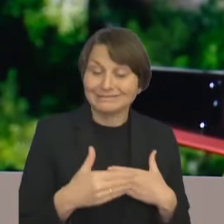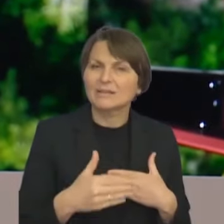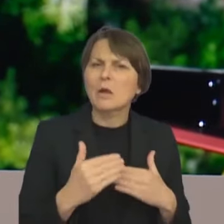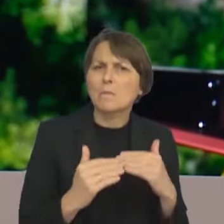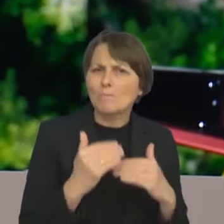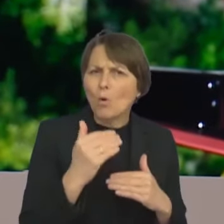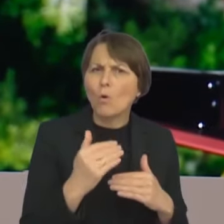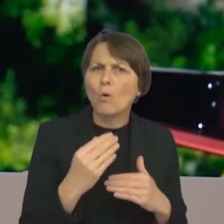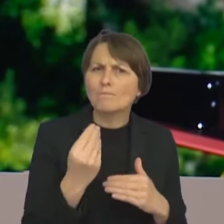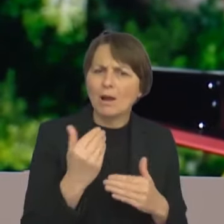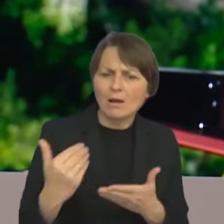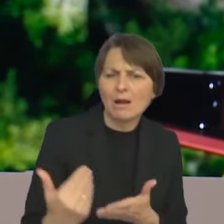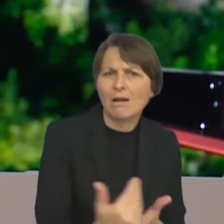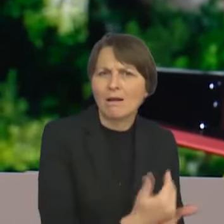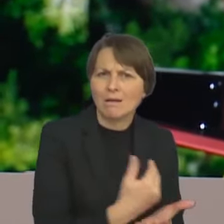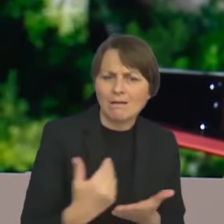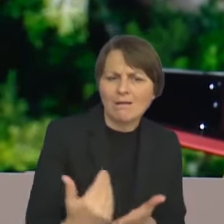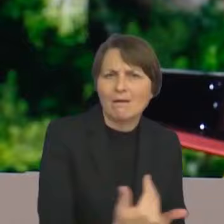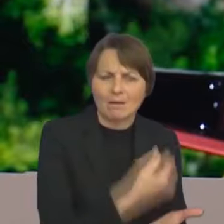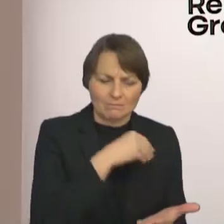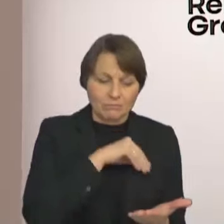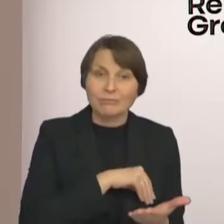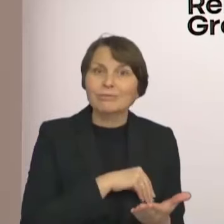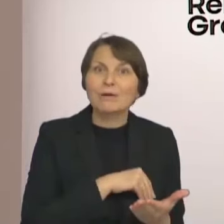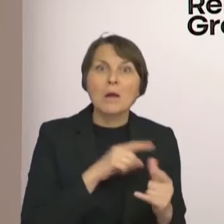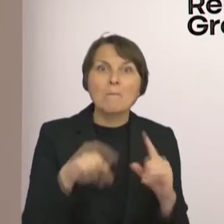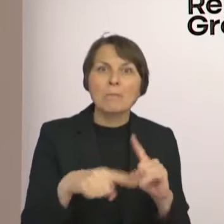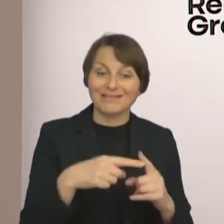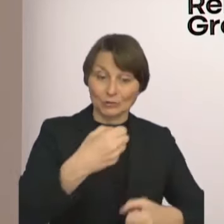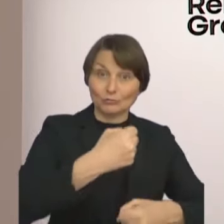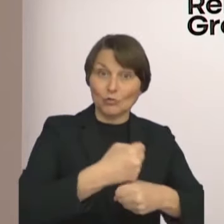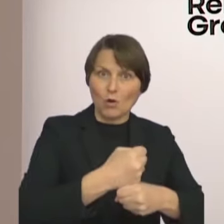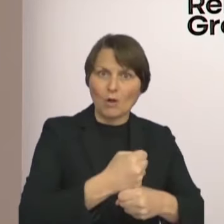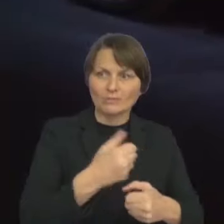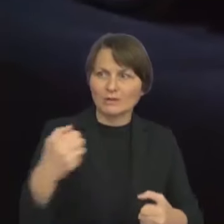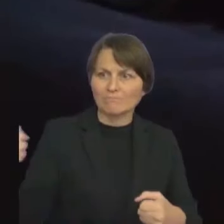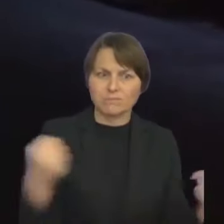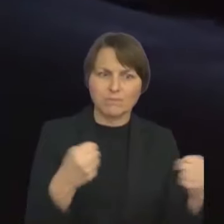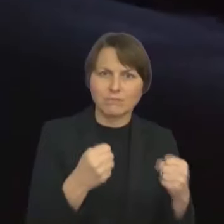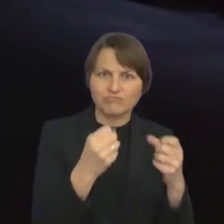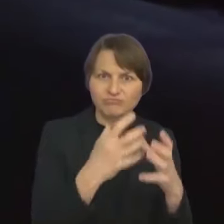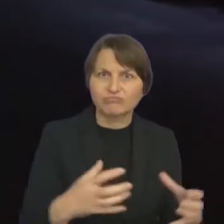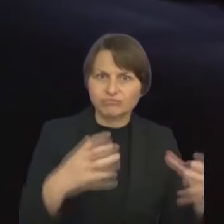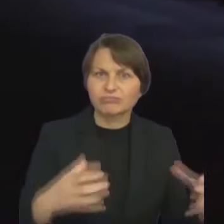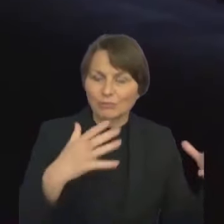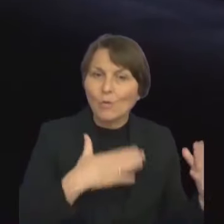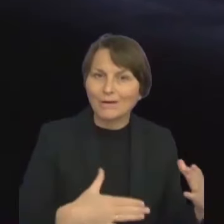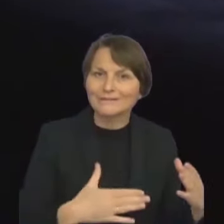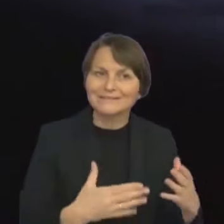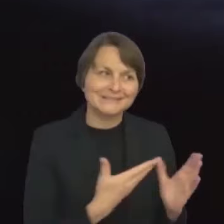more more jobs than we actually have today when we where we are assembling cars there, or